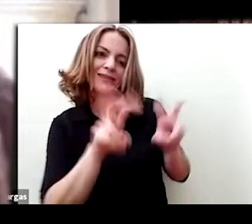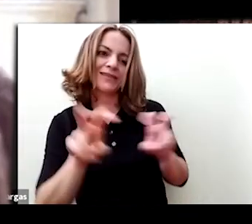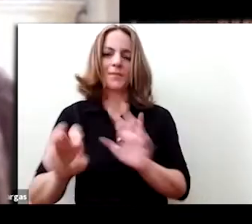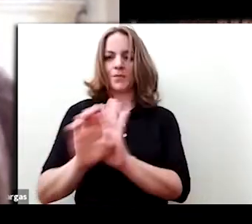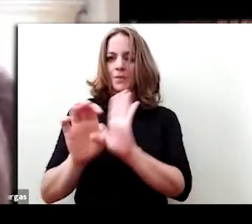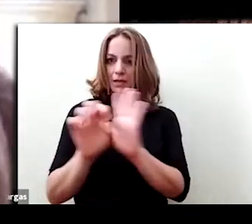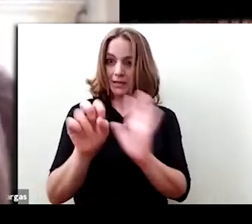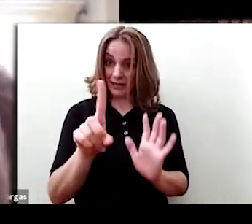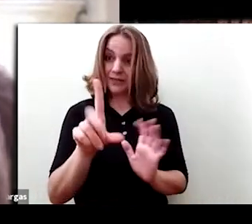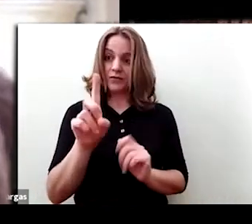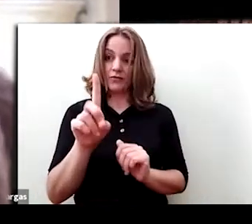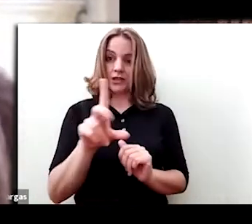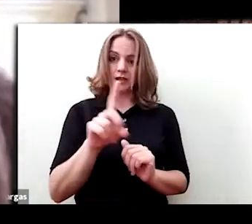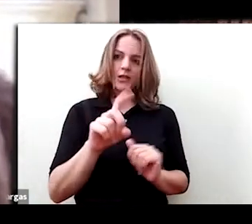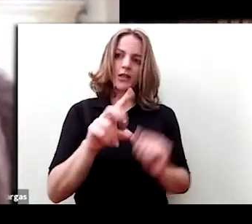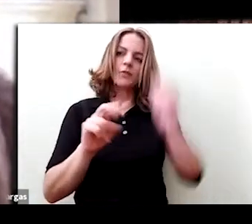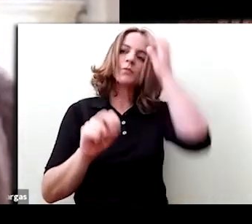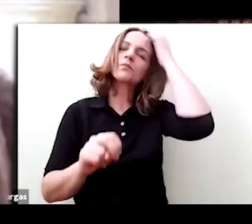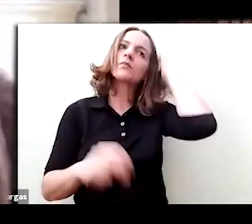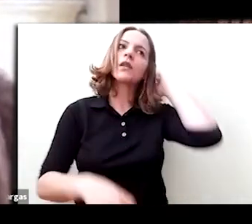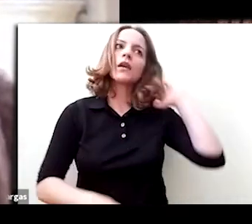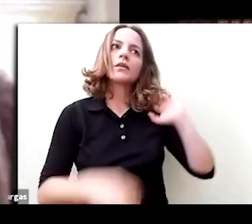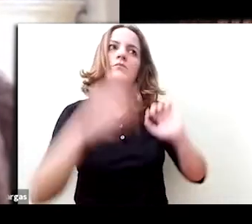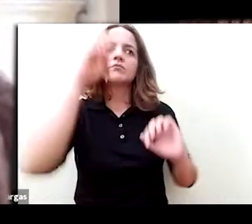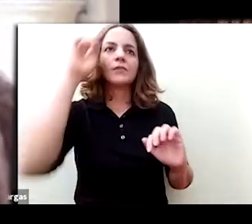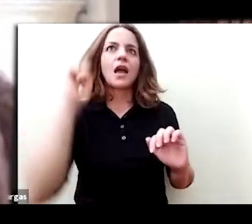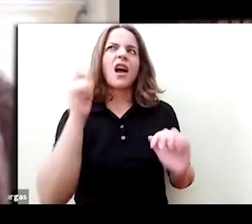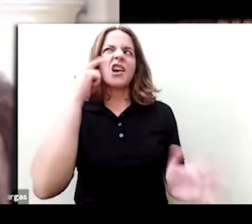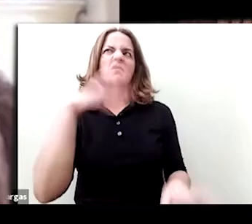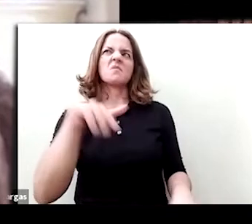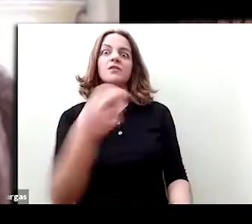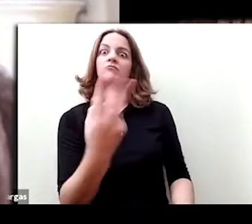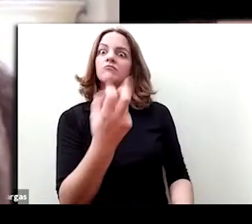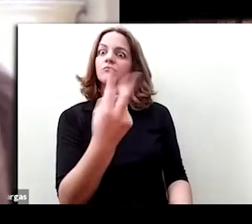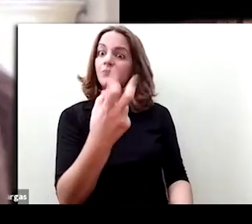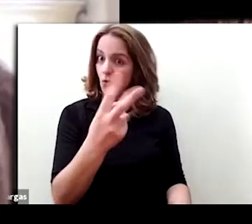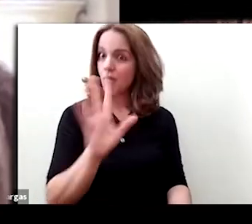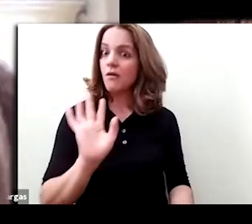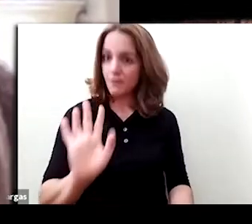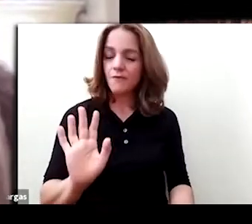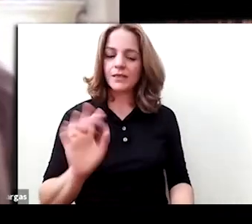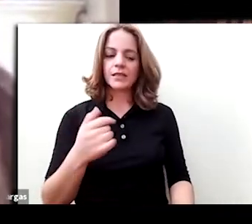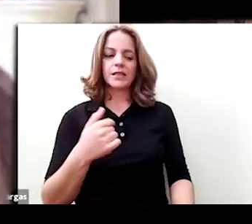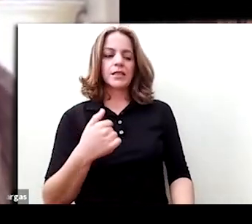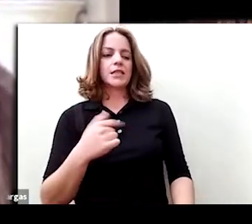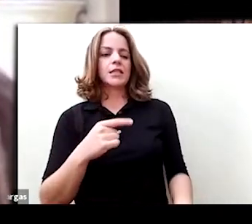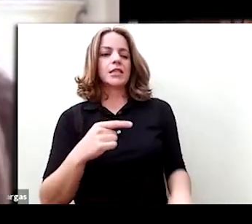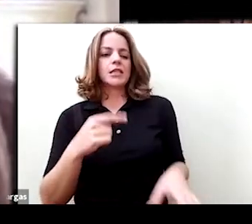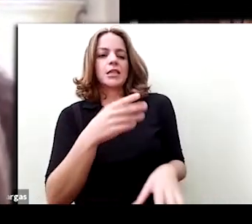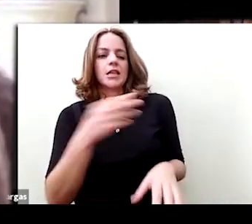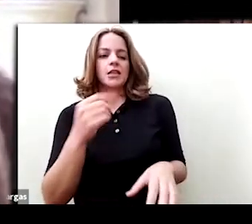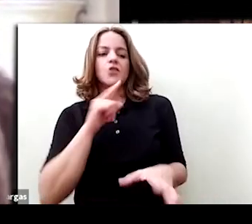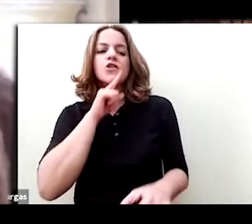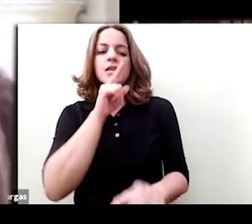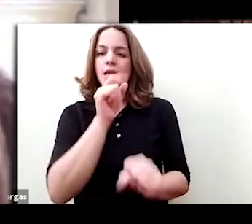about a dozen. And we know that Realidades was a 4-season show.